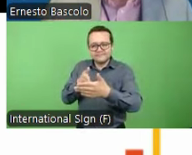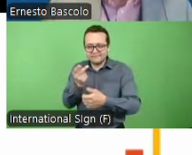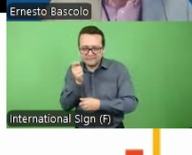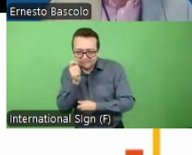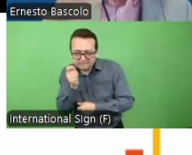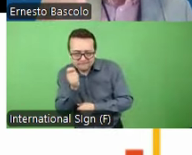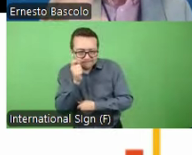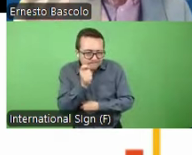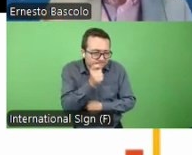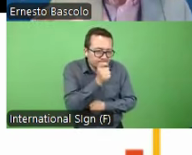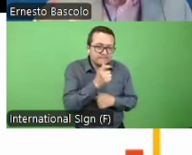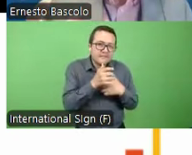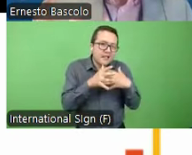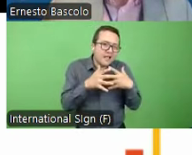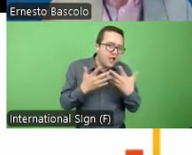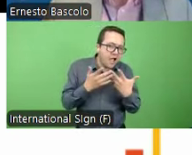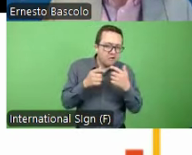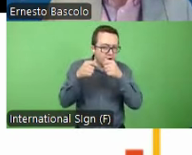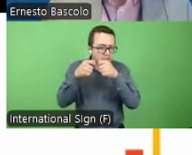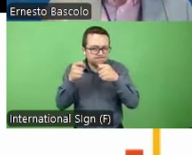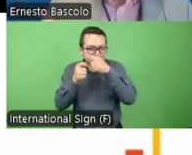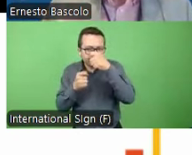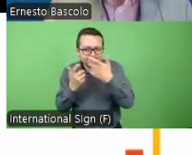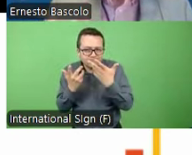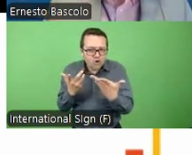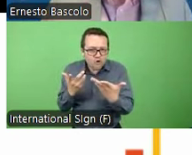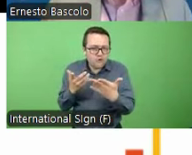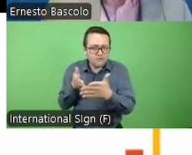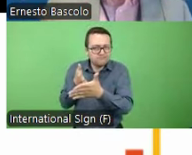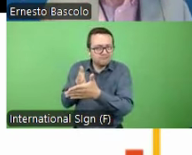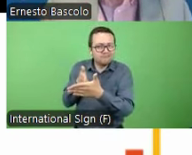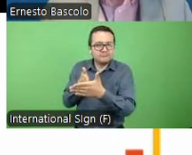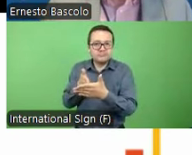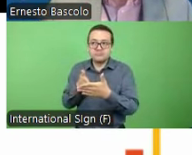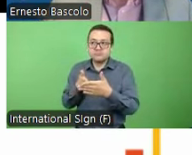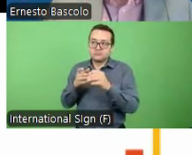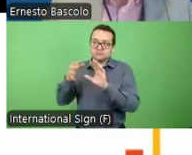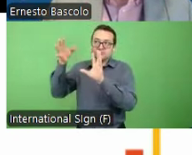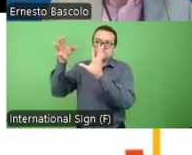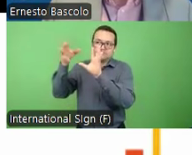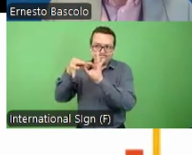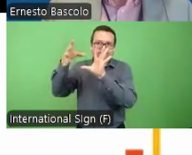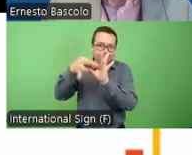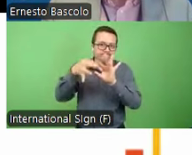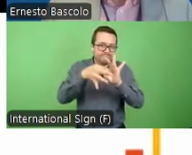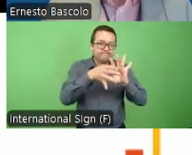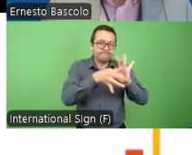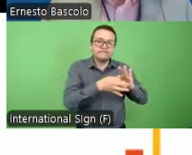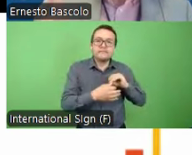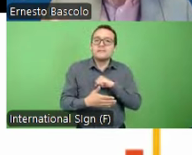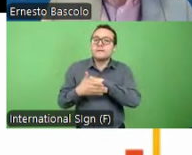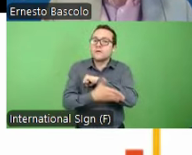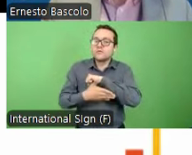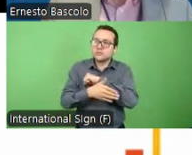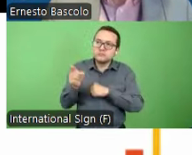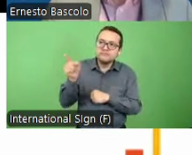regional países. perspective, Hay un incorporating a group número of countries. que There nos are debe a atraer la group of countries atención, that que should be tiene que ver attracting our con que attention. una That